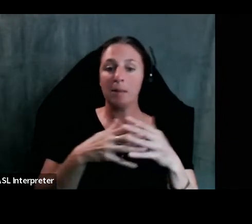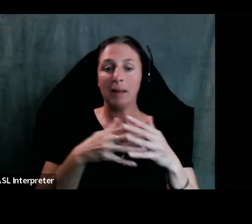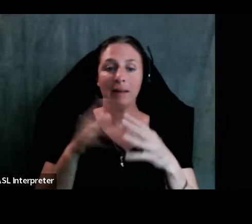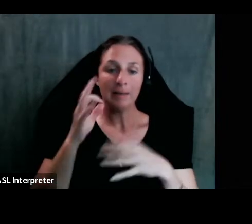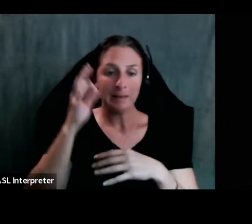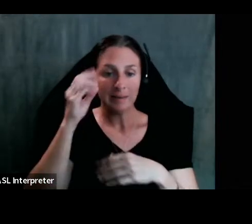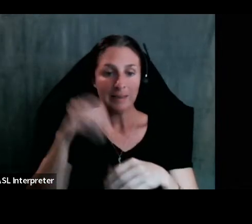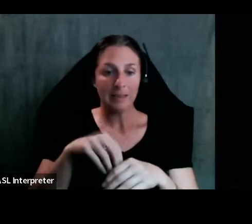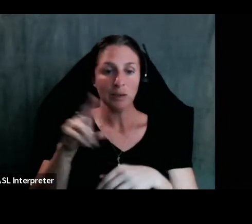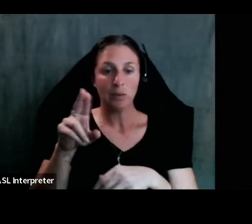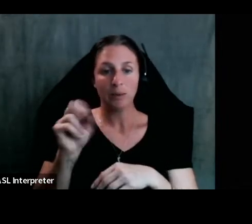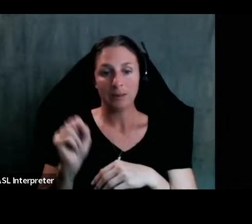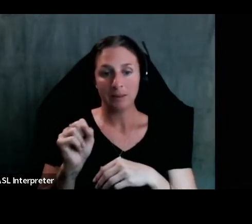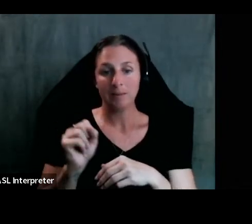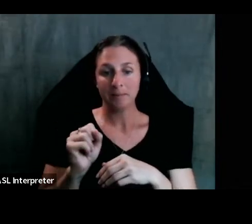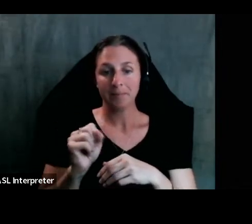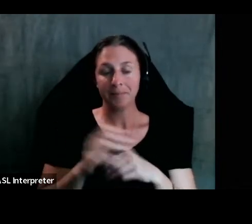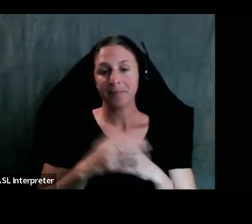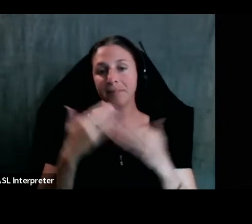Thank you.